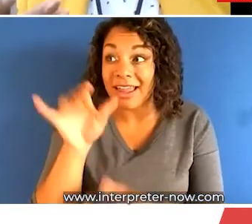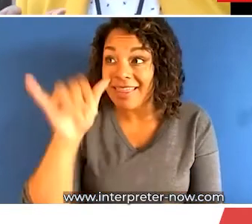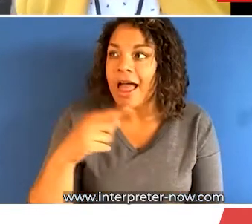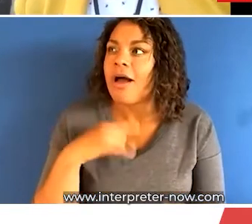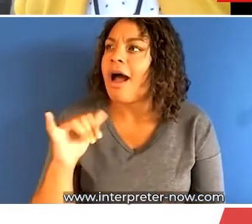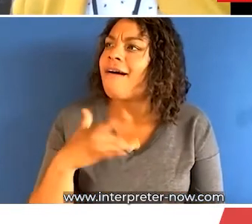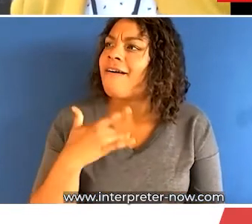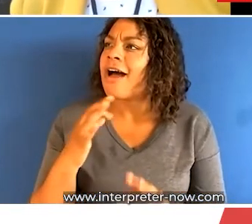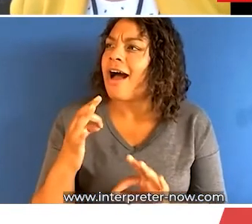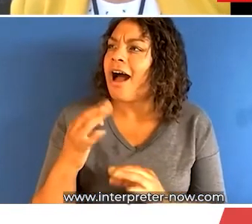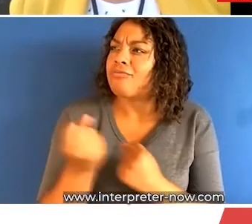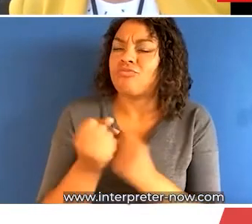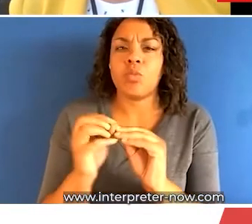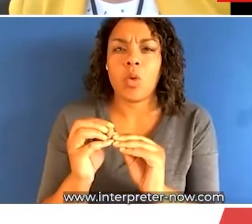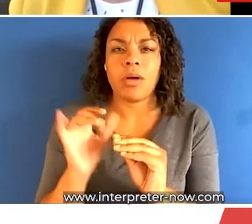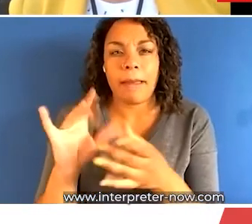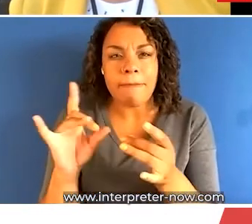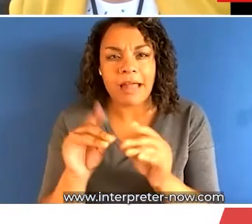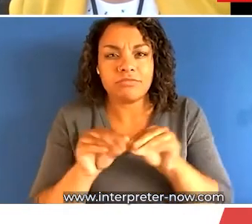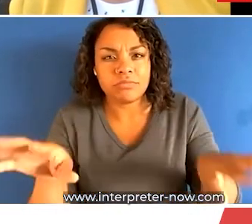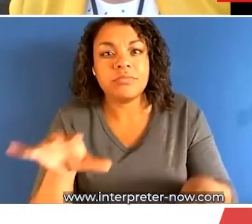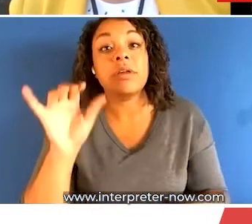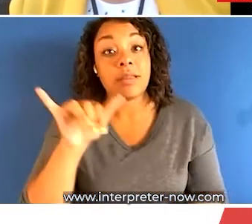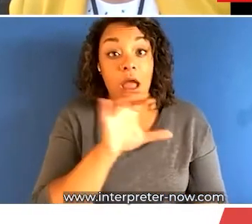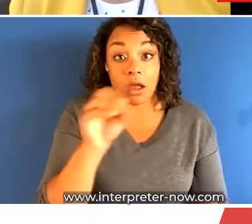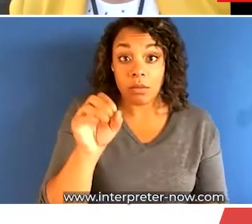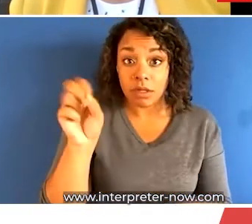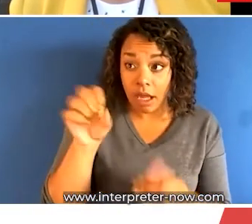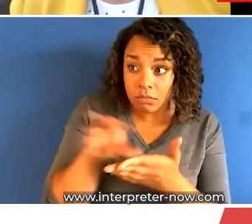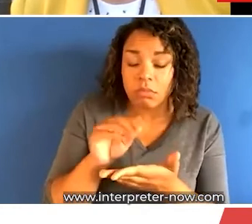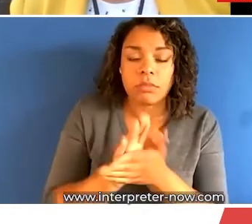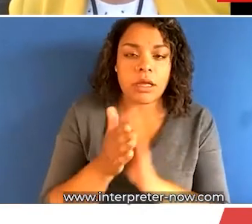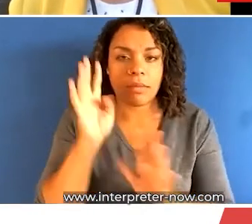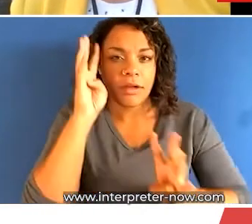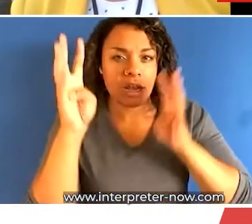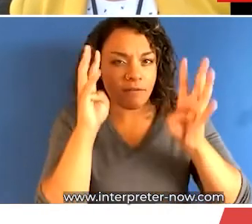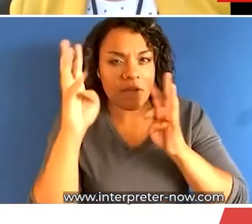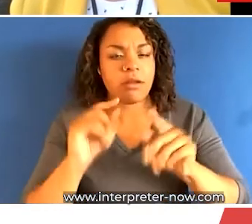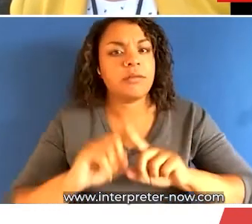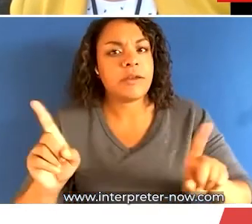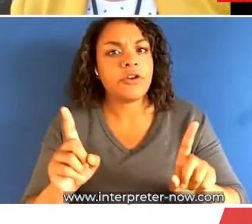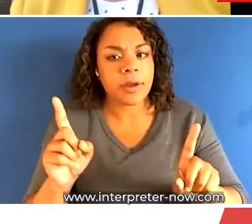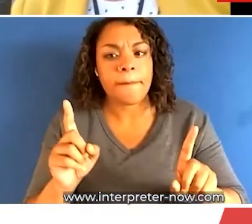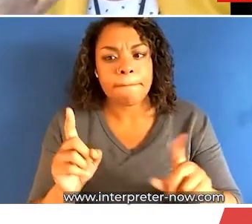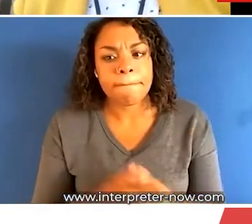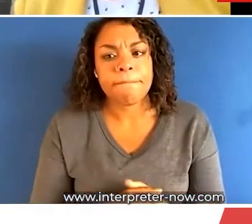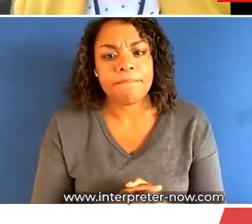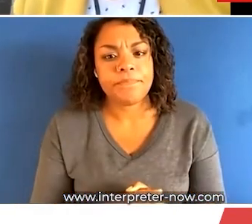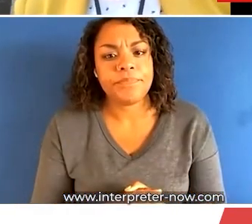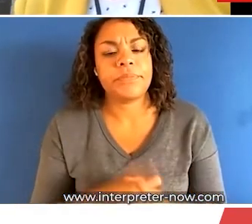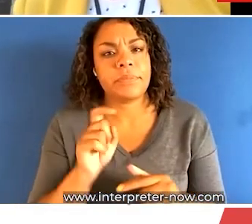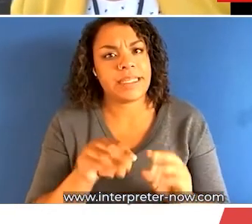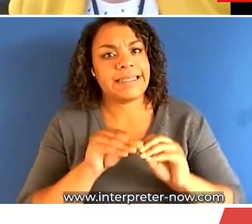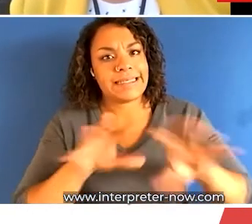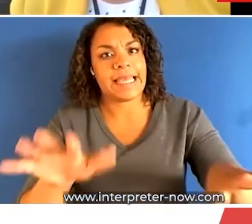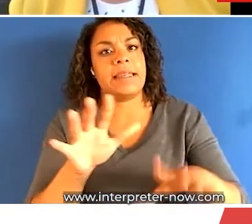a message. And I think that's where companies can really be innovative and really be different, is to really send a message